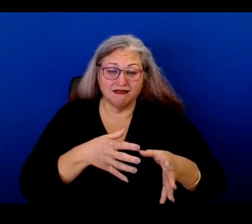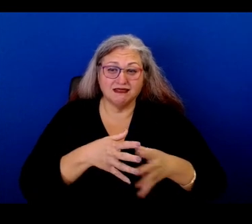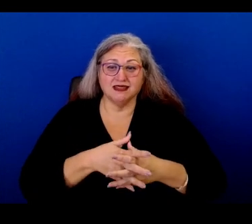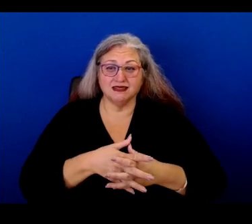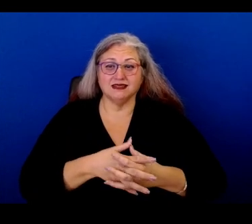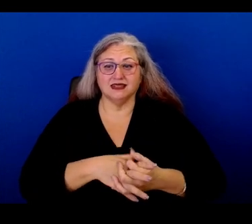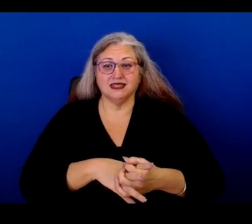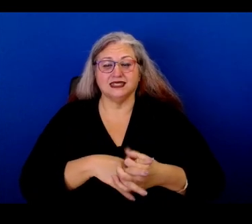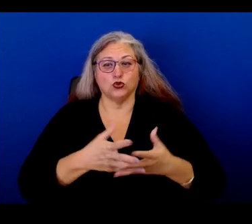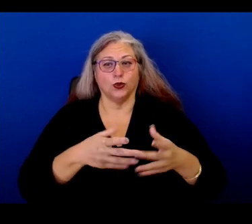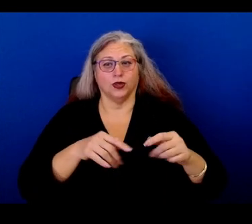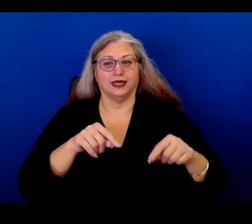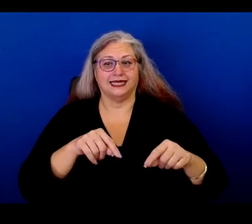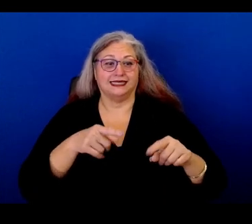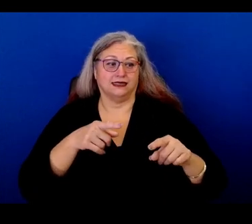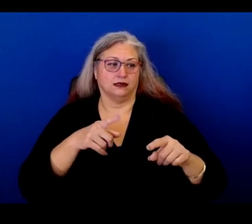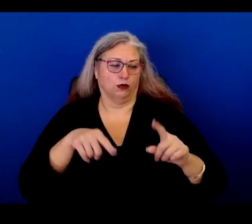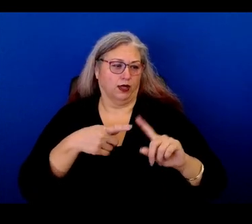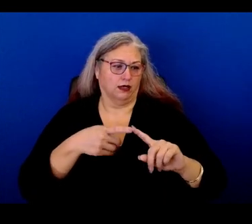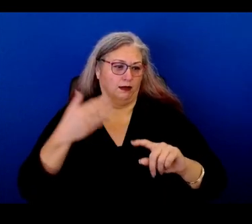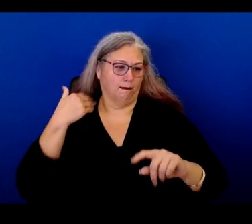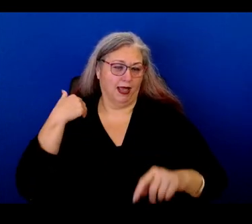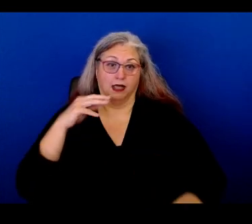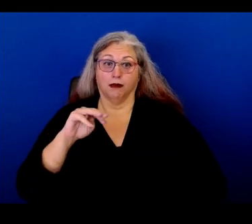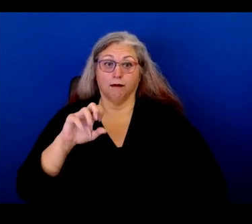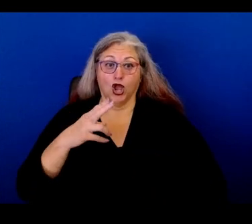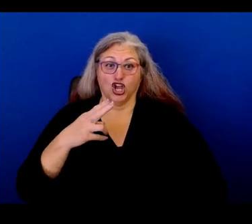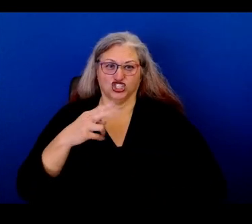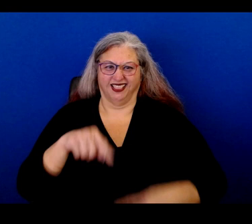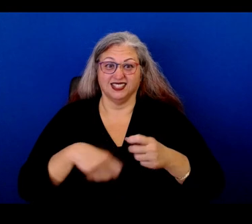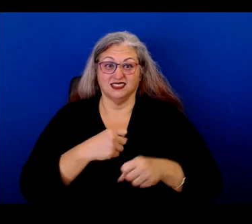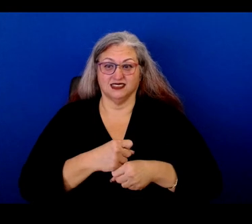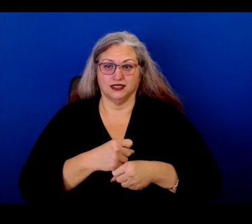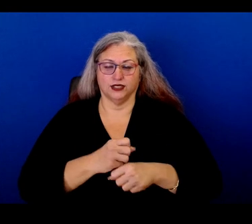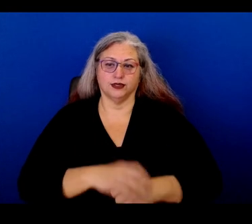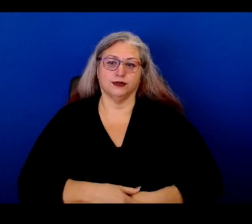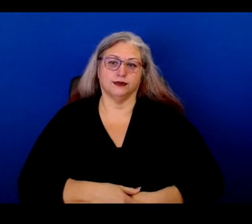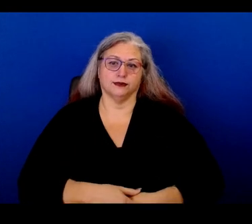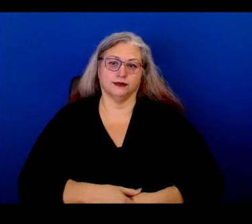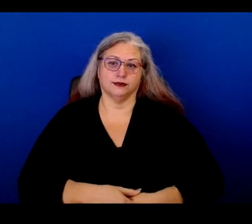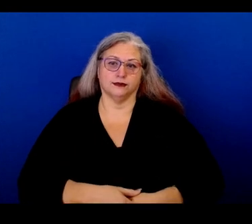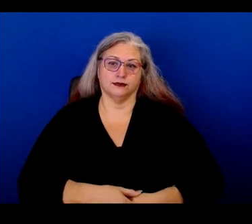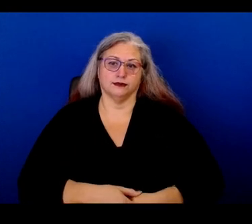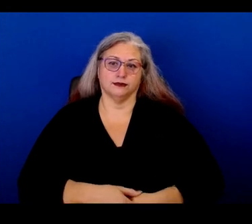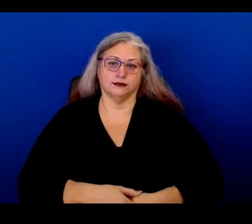left. And this was in March of this year.